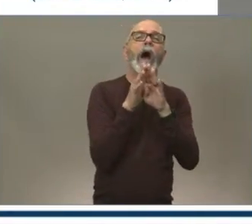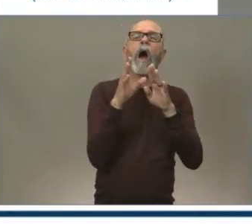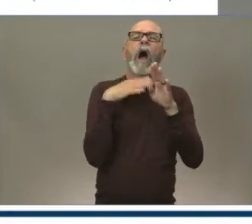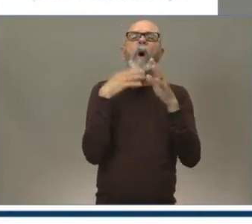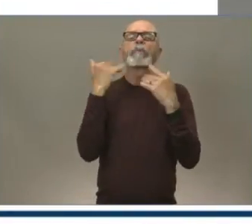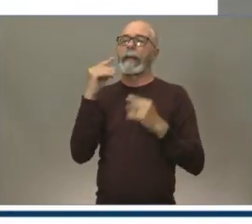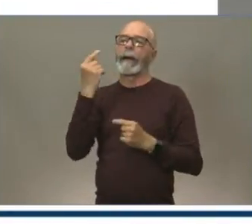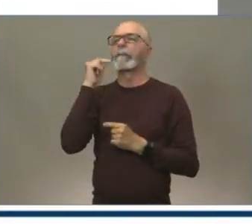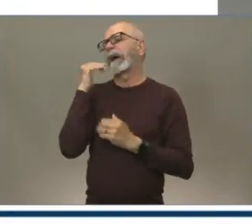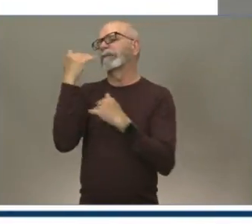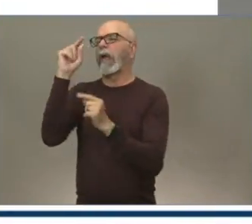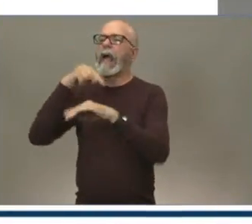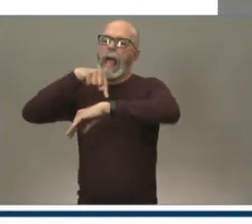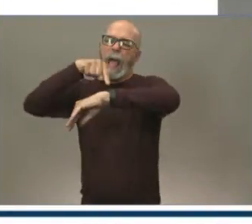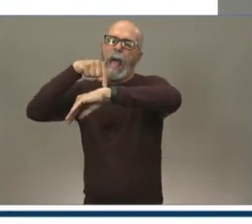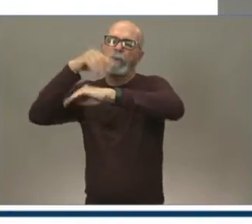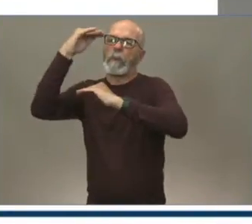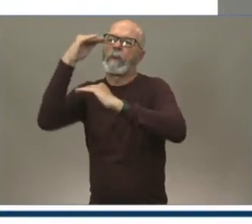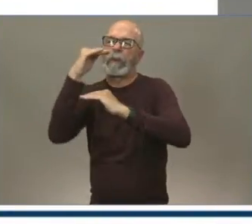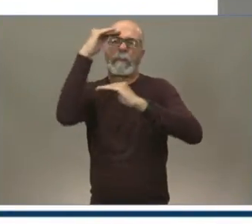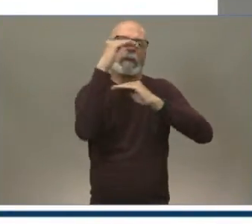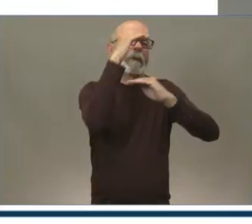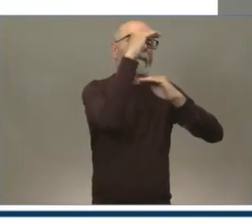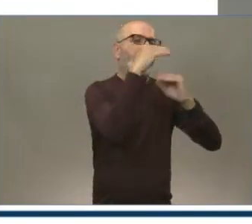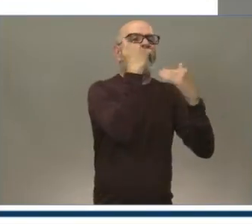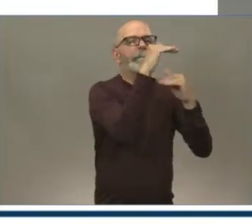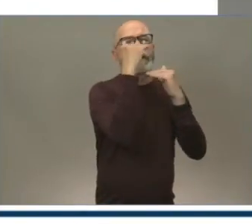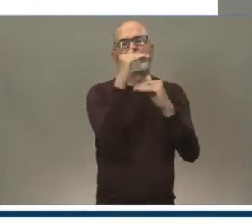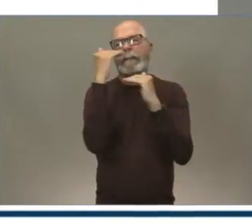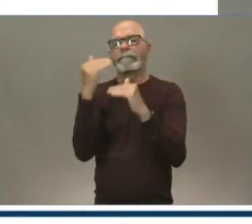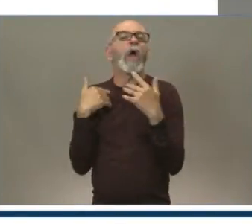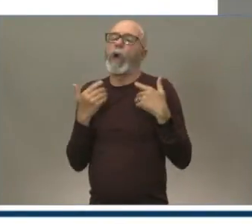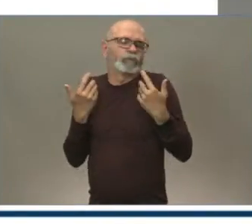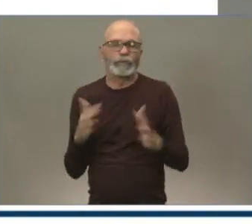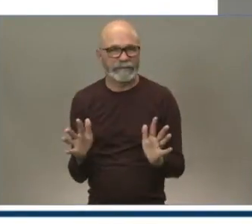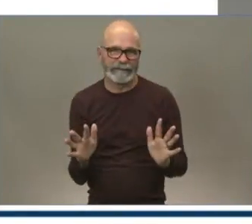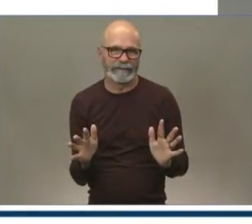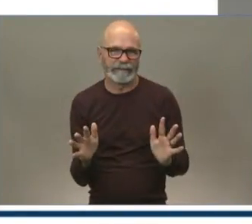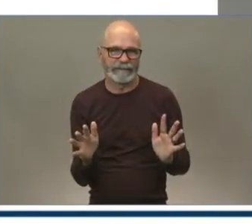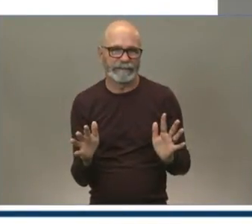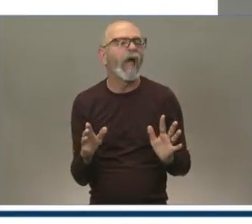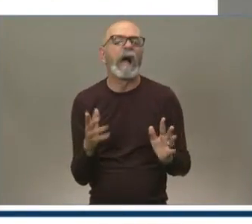emphasis because of that is simply because we're dealing with a variant. They're more infectious, and we have